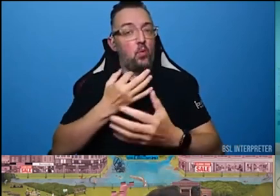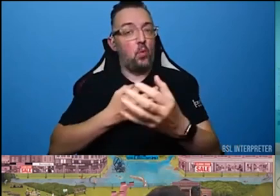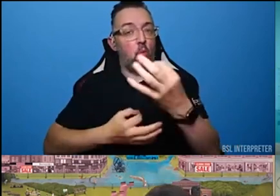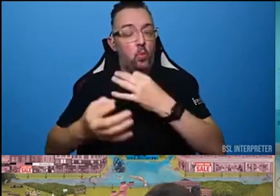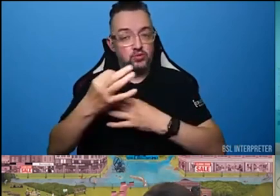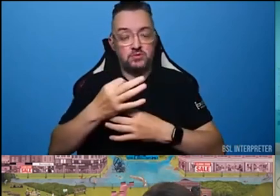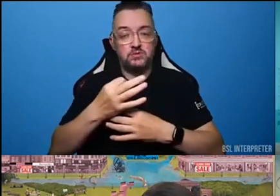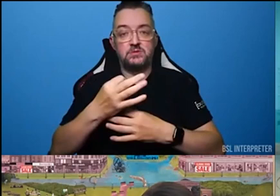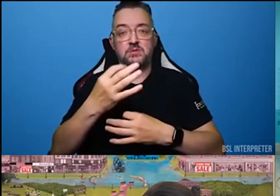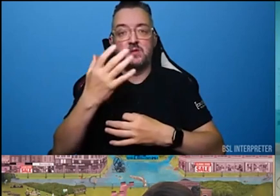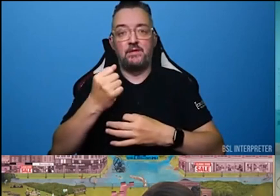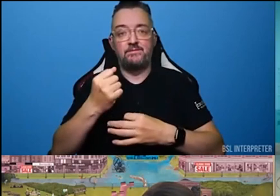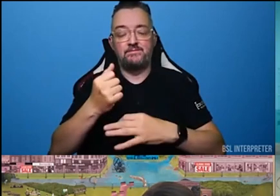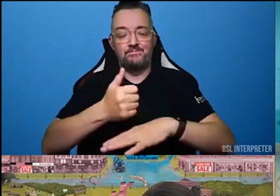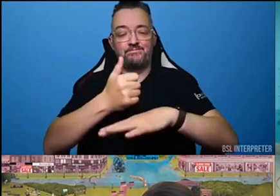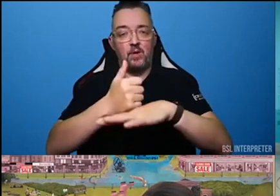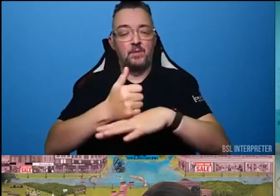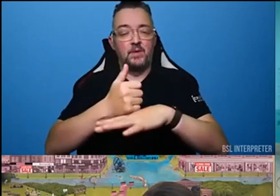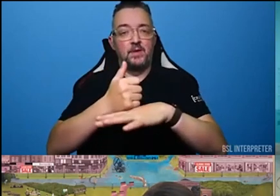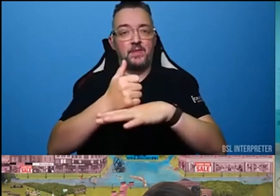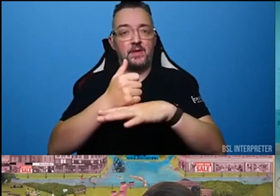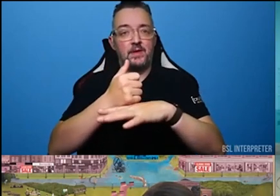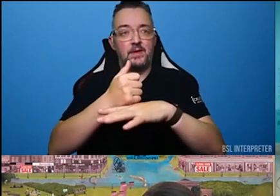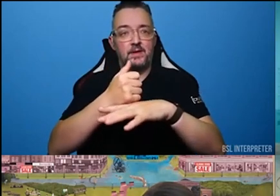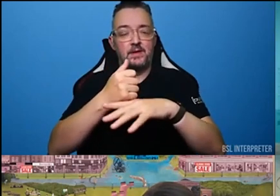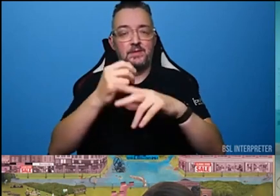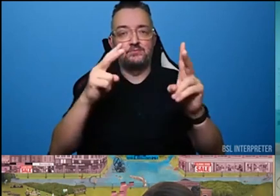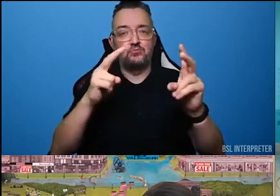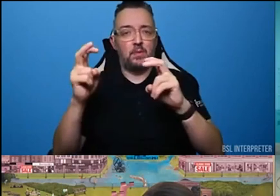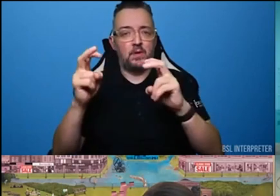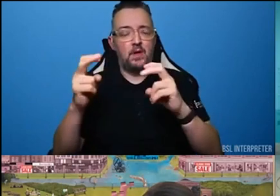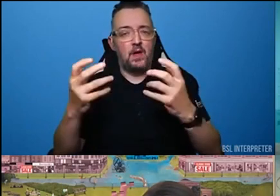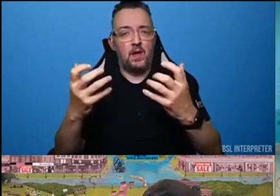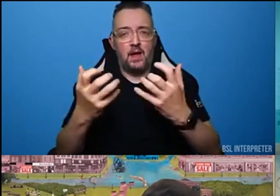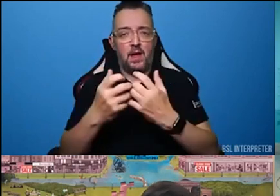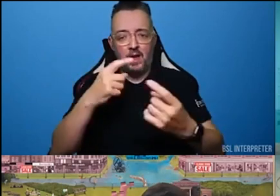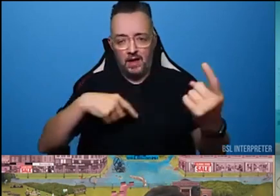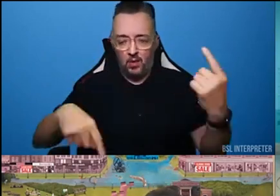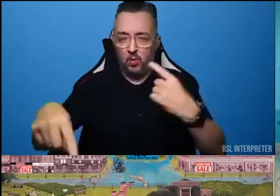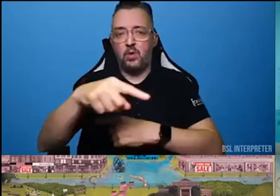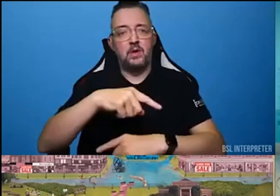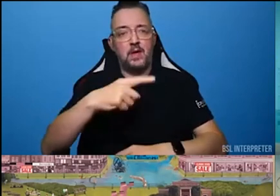forming the umbrella topic of the Biennale. It actually asks how we will live.